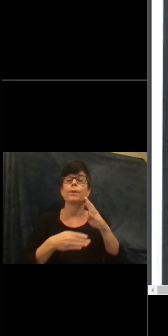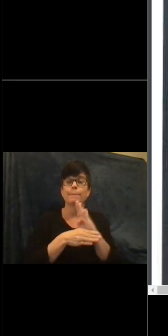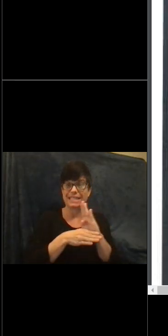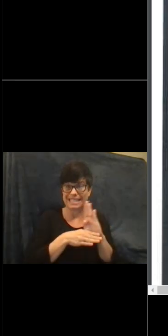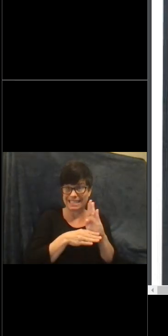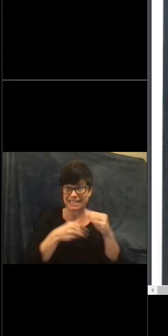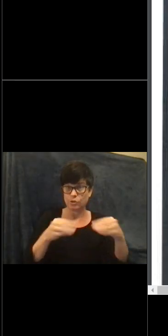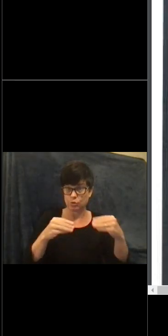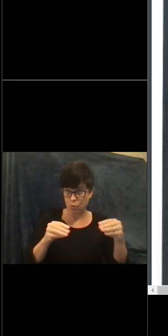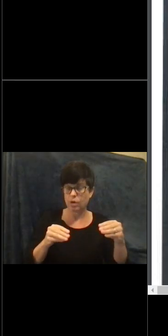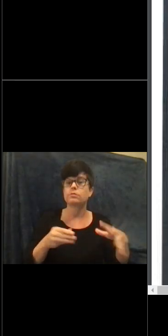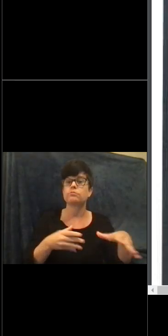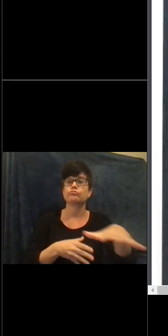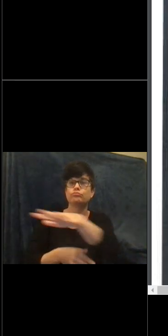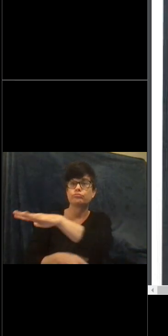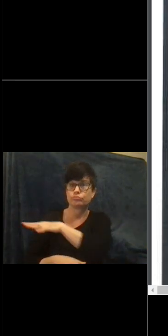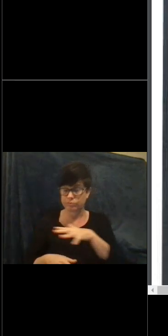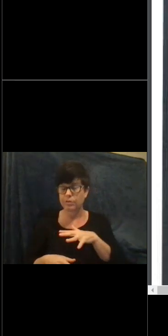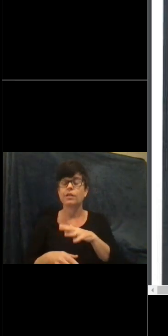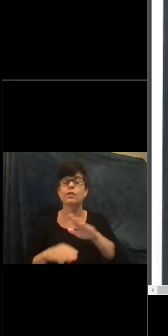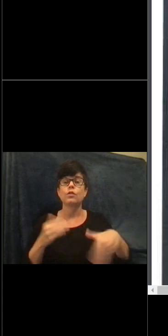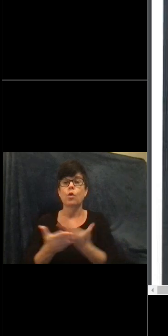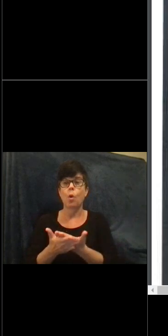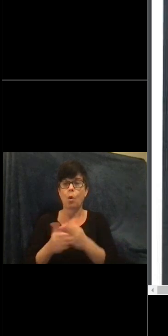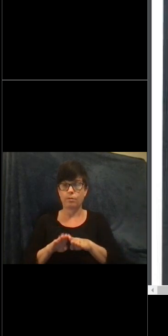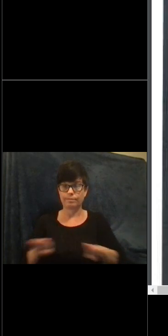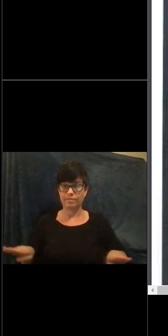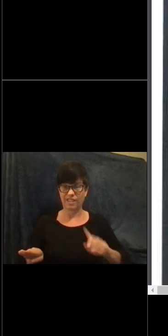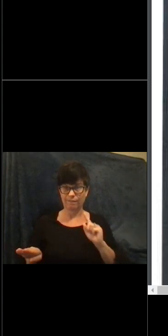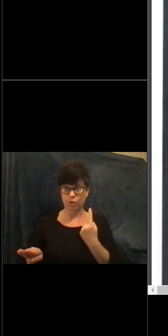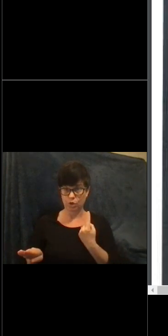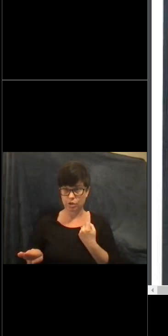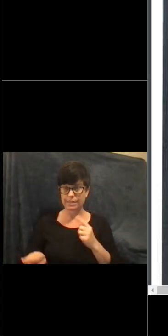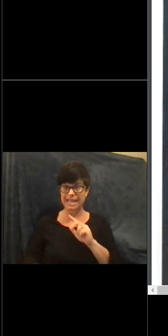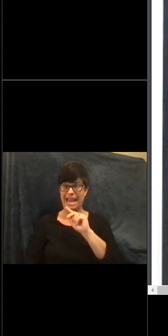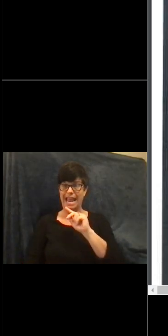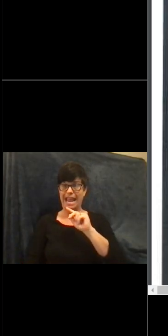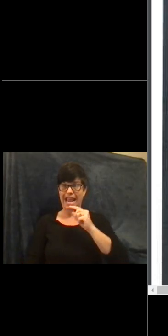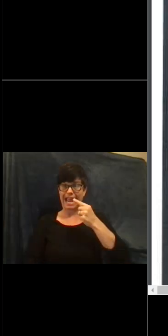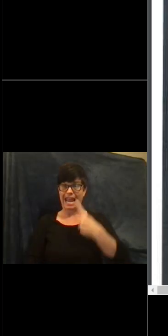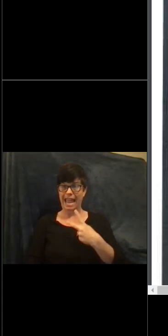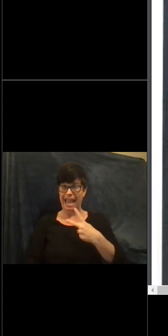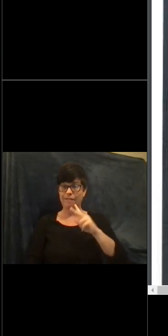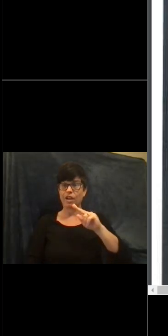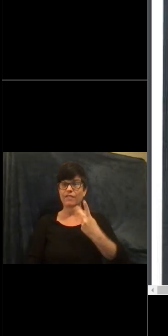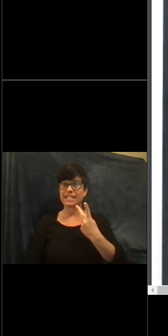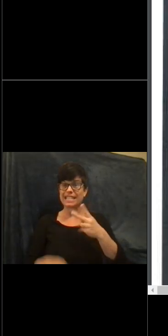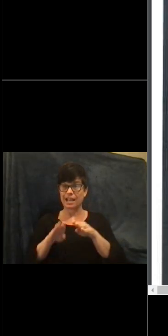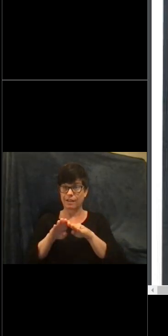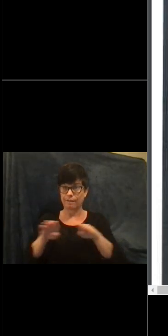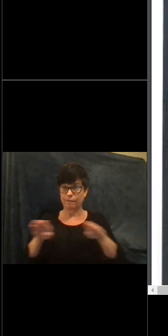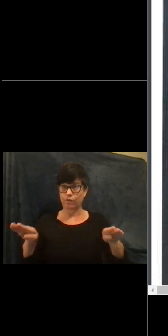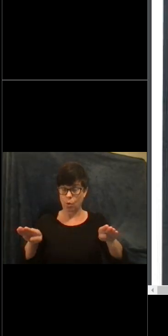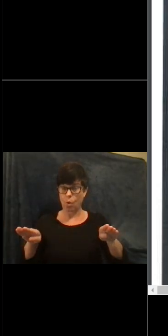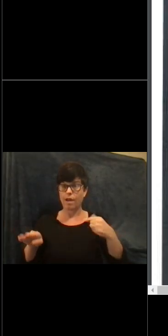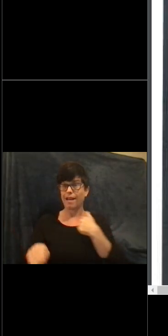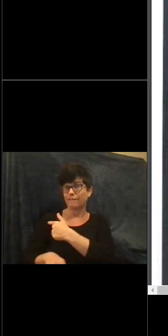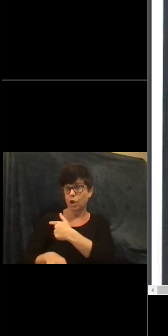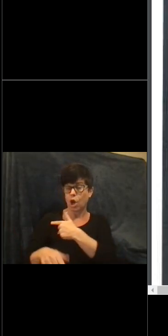encompasses the entire ground floor and half of the second floor of our parking garage. So it is not as